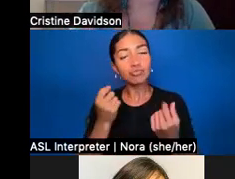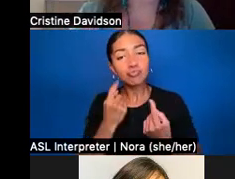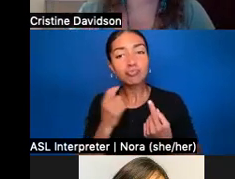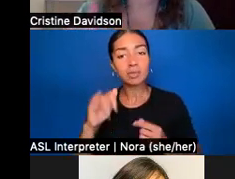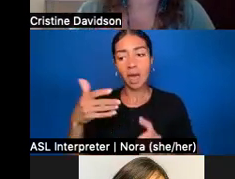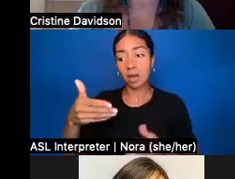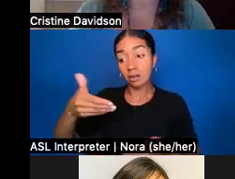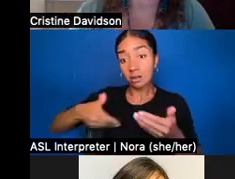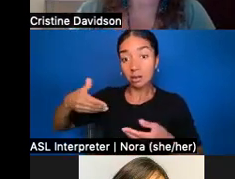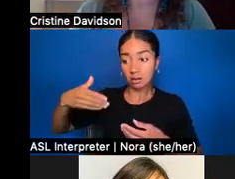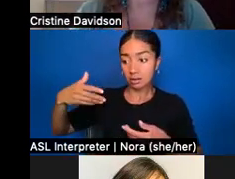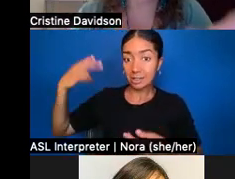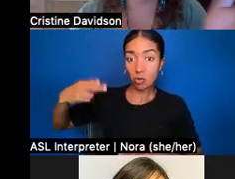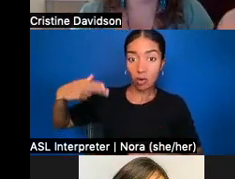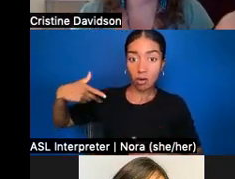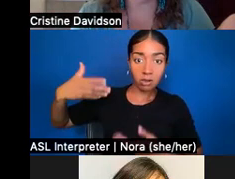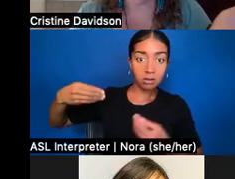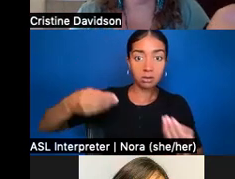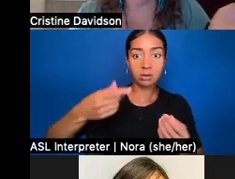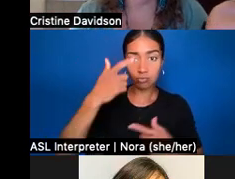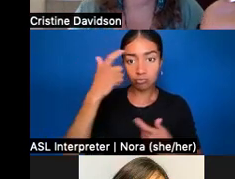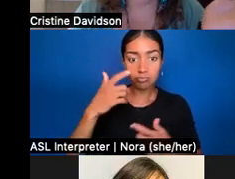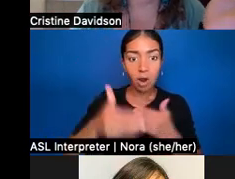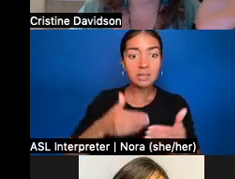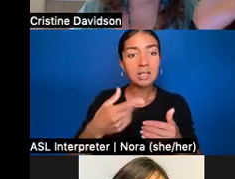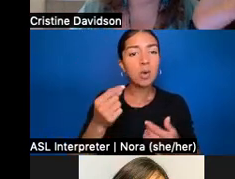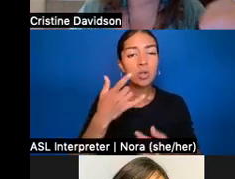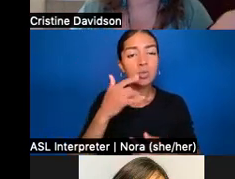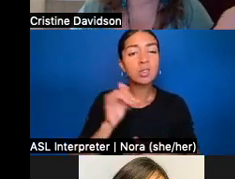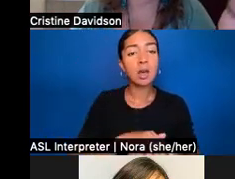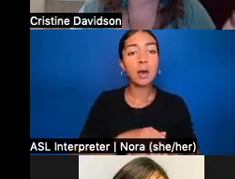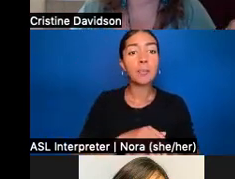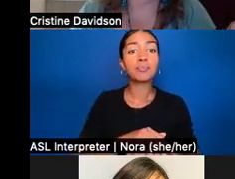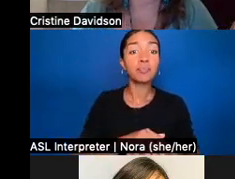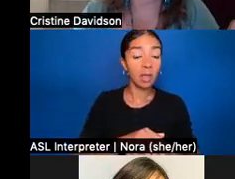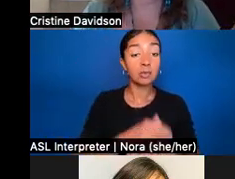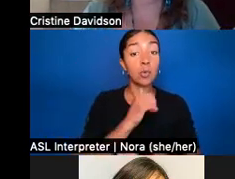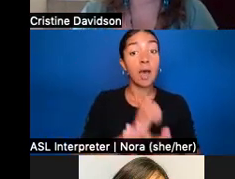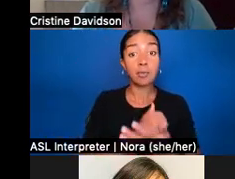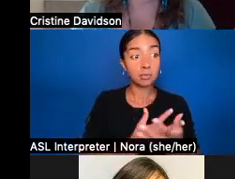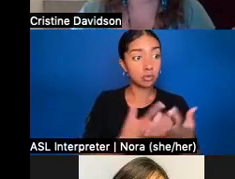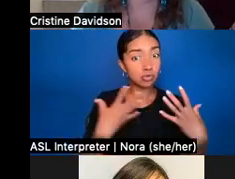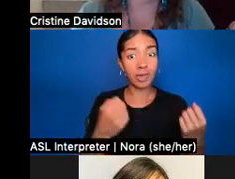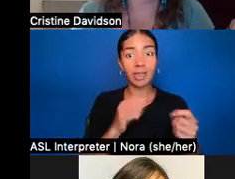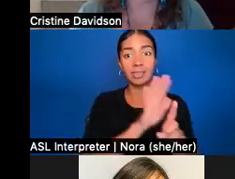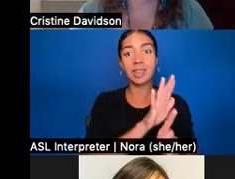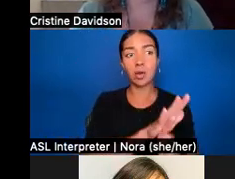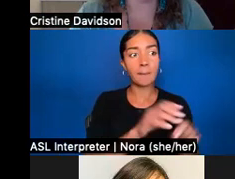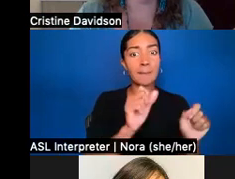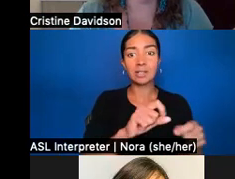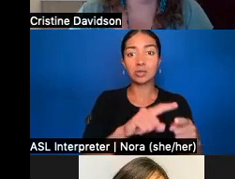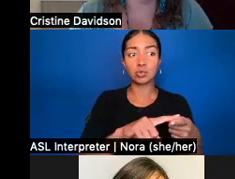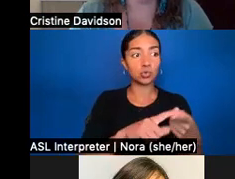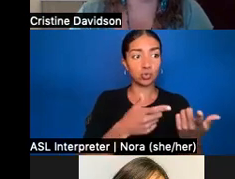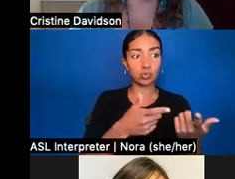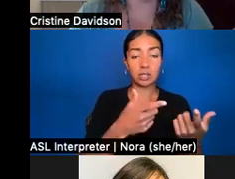self-determination. What does that look like? Even ask them, you know, what do you need to feel like you have control